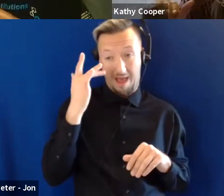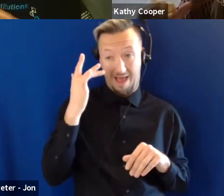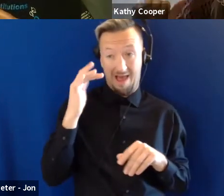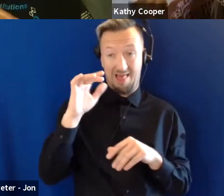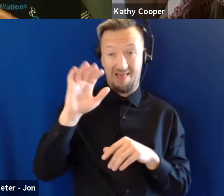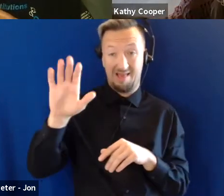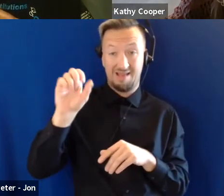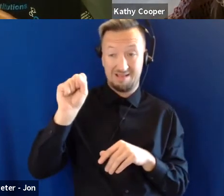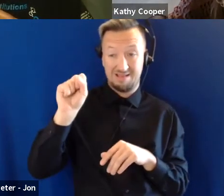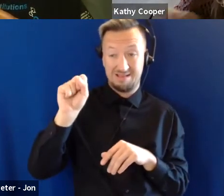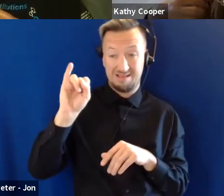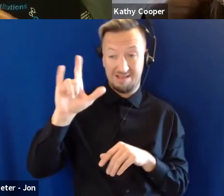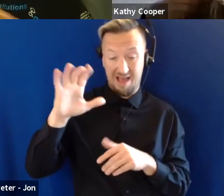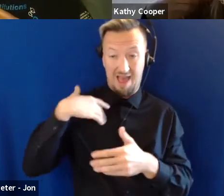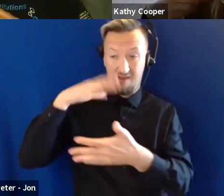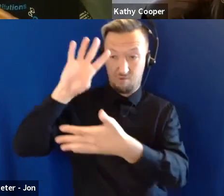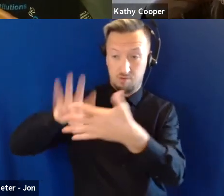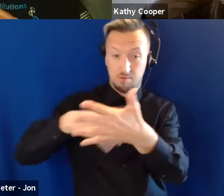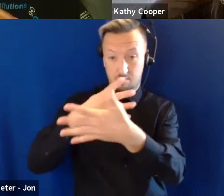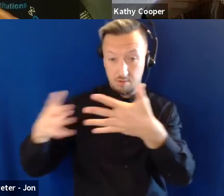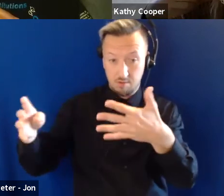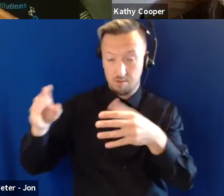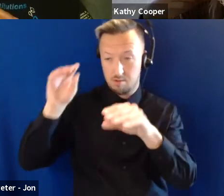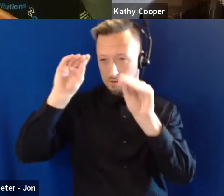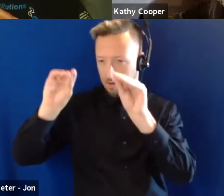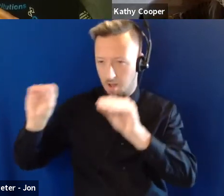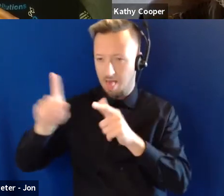that breaks down all the centers, and where,